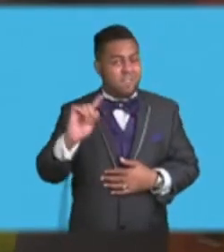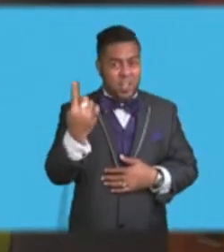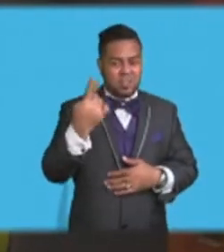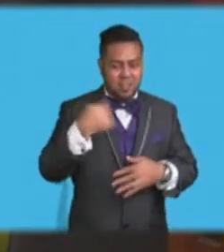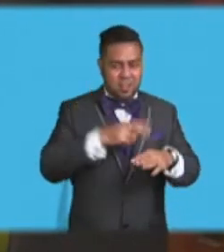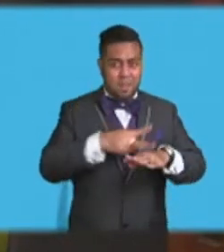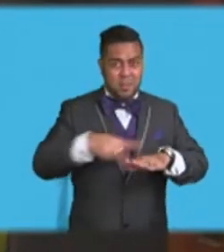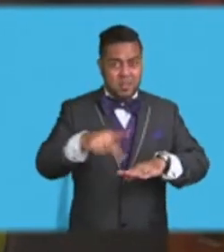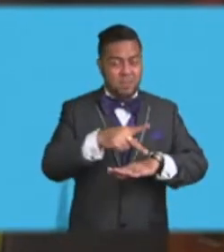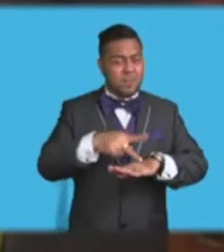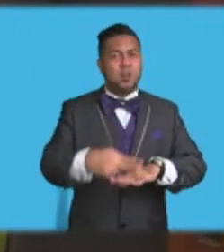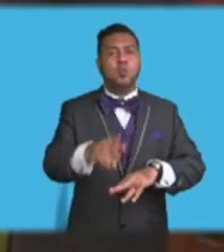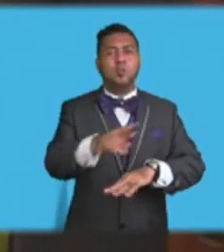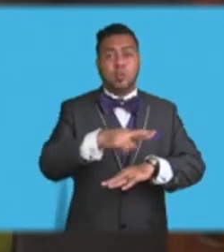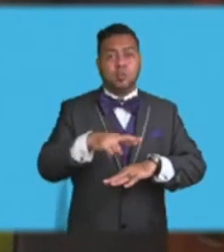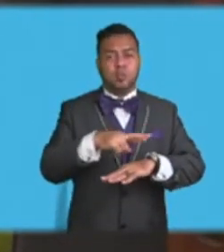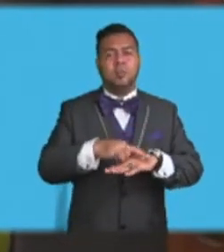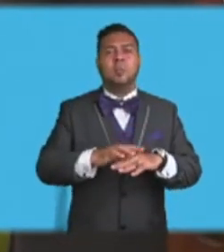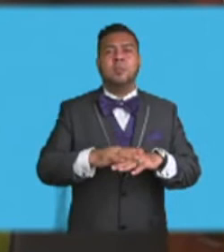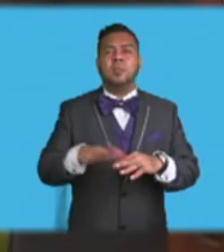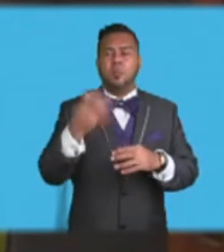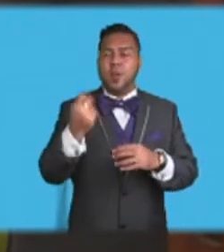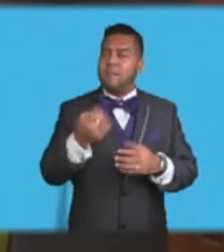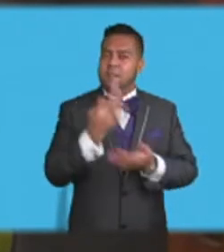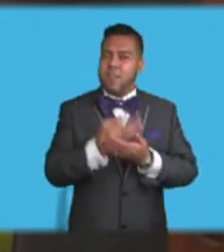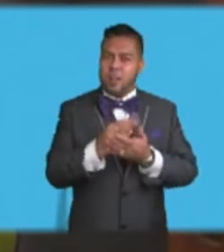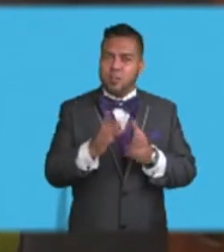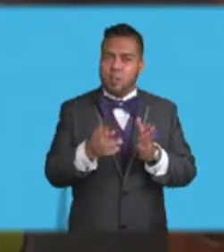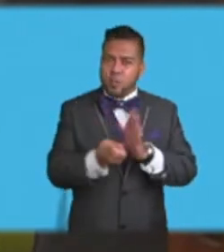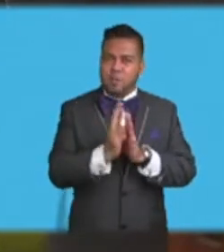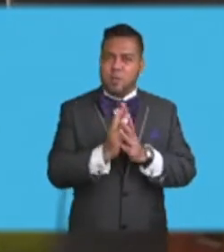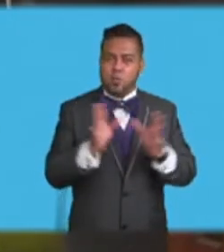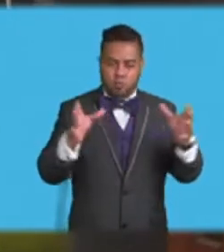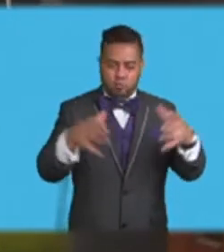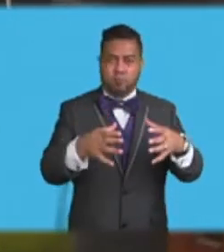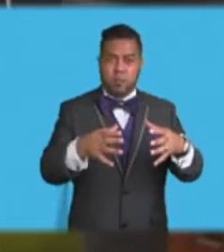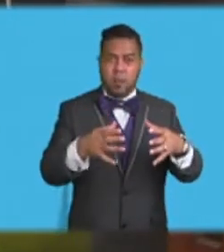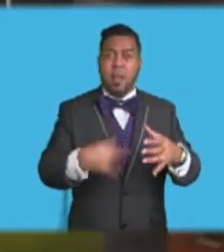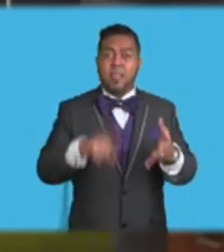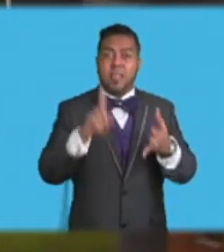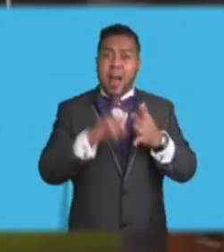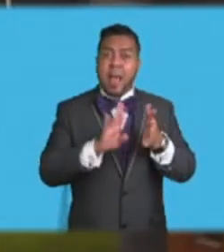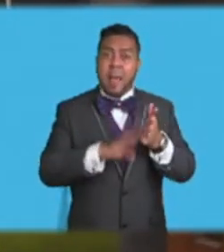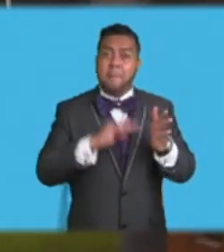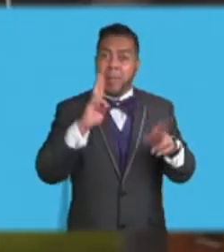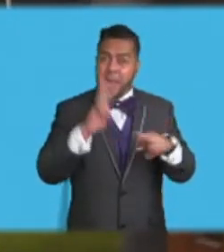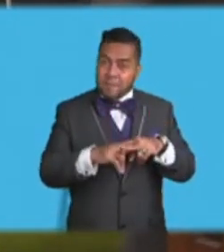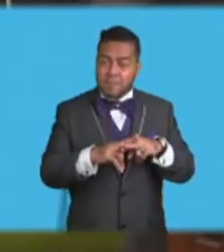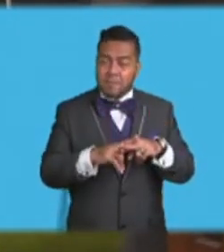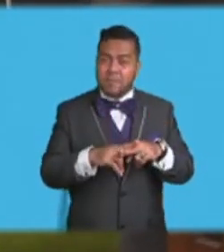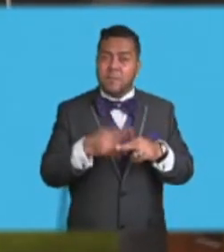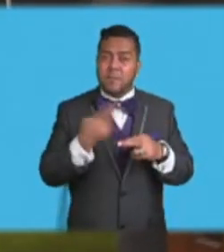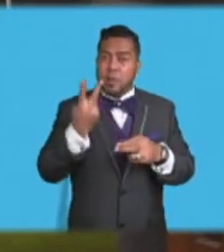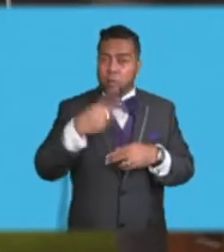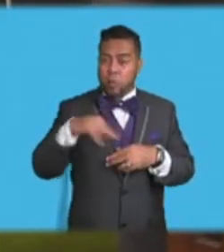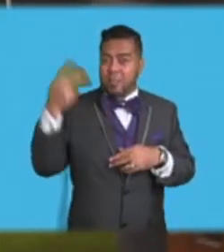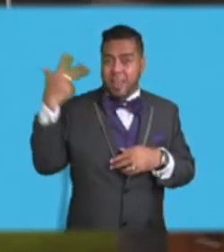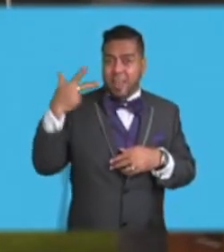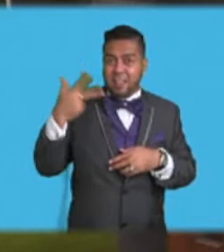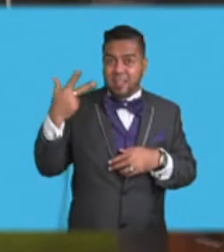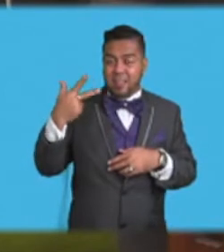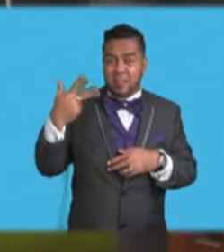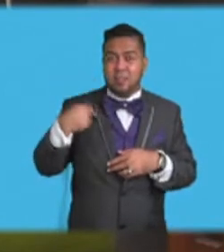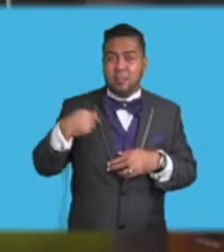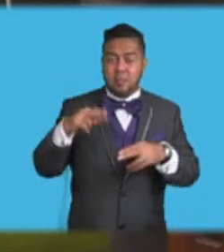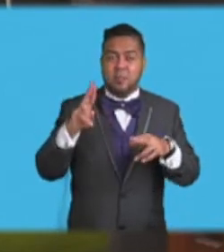region to undergo a financial sector stability review. Madam Speaker, the IMF has concluded the 2018